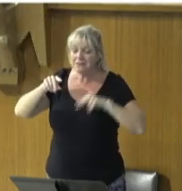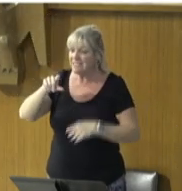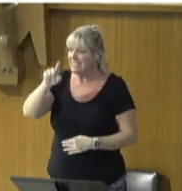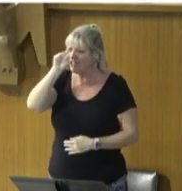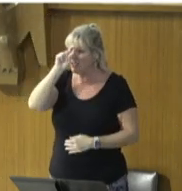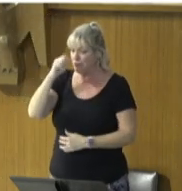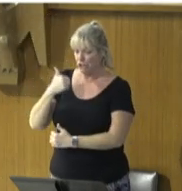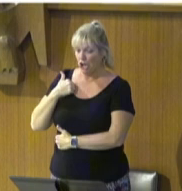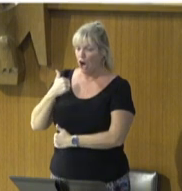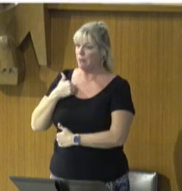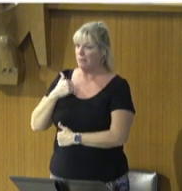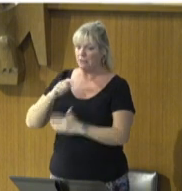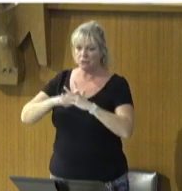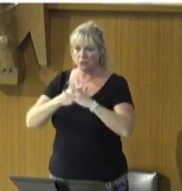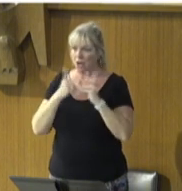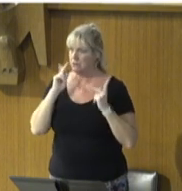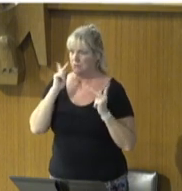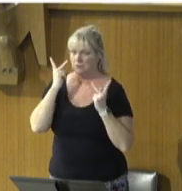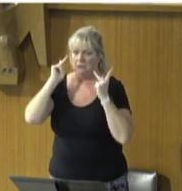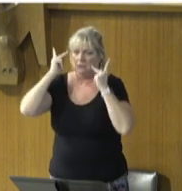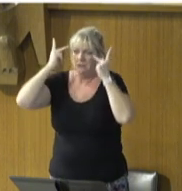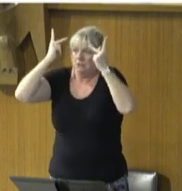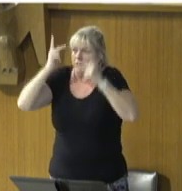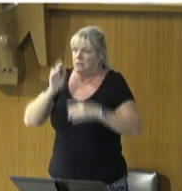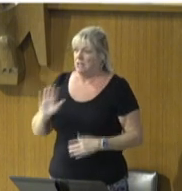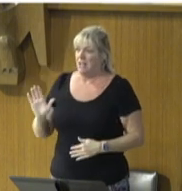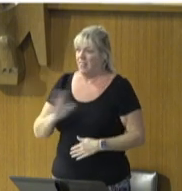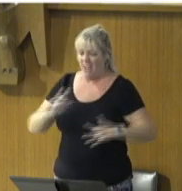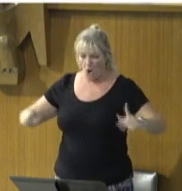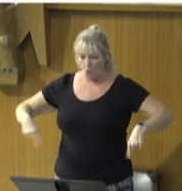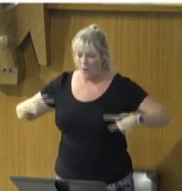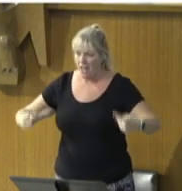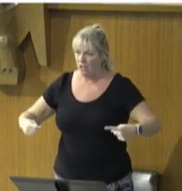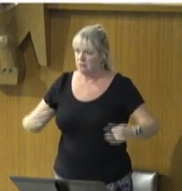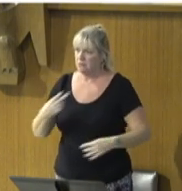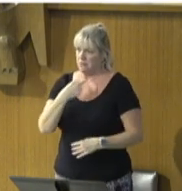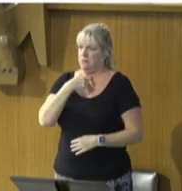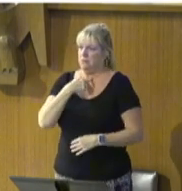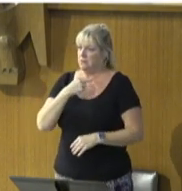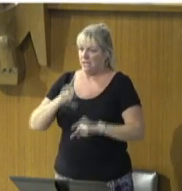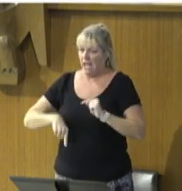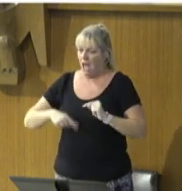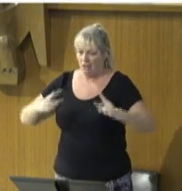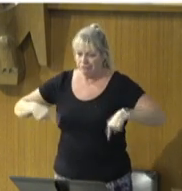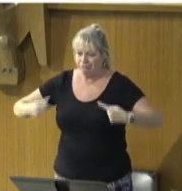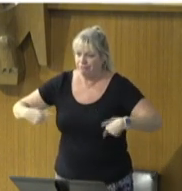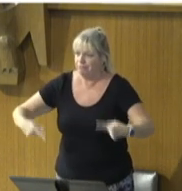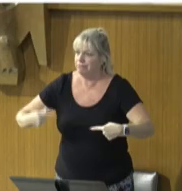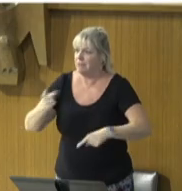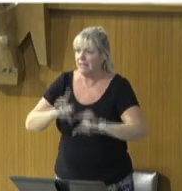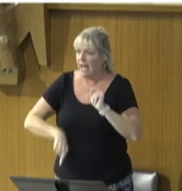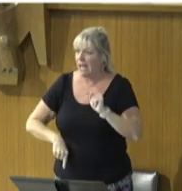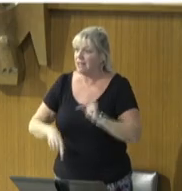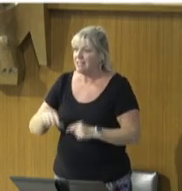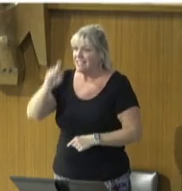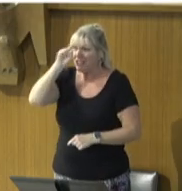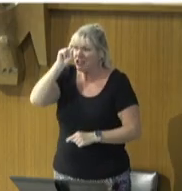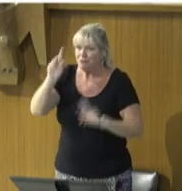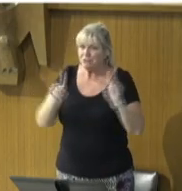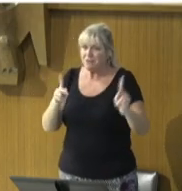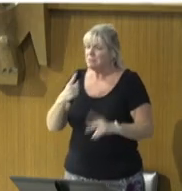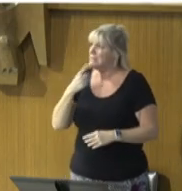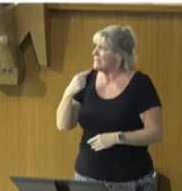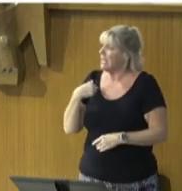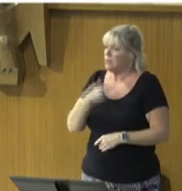army into a panic. He clogged their chariot wheels so that they turned with difficulty. The Egyptians said, Let us flee from the